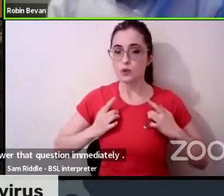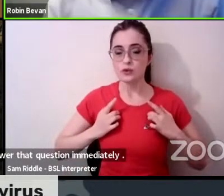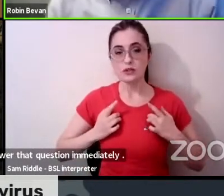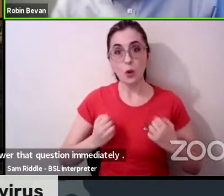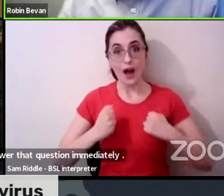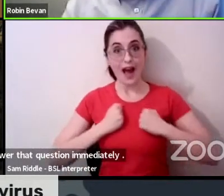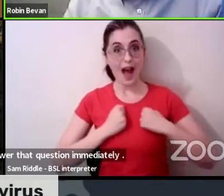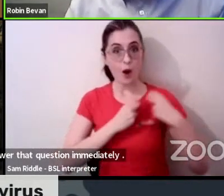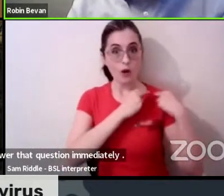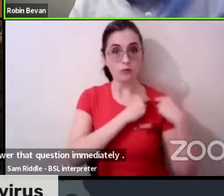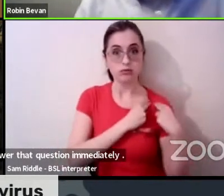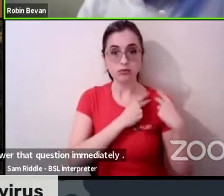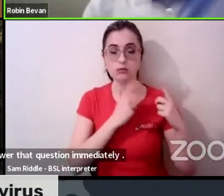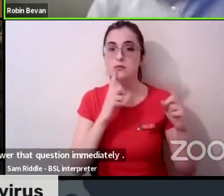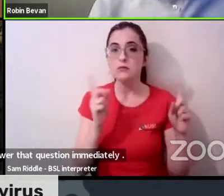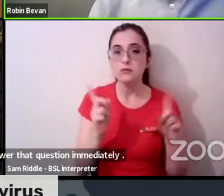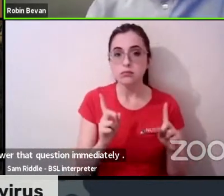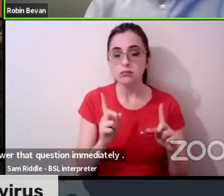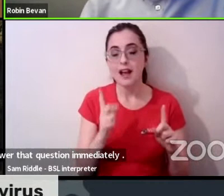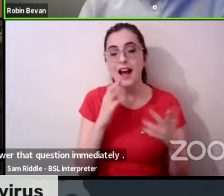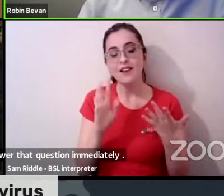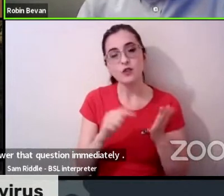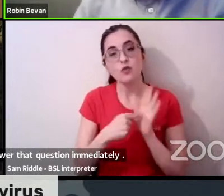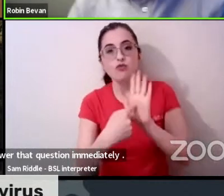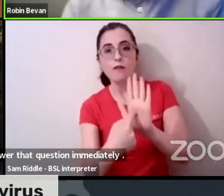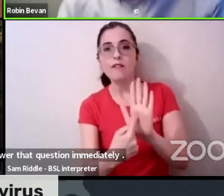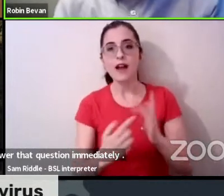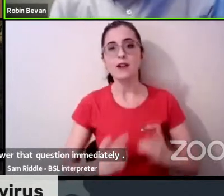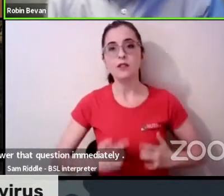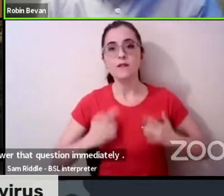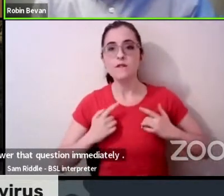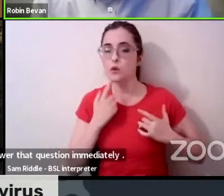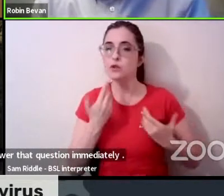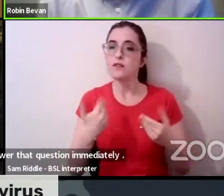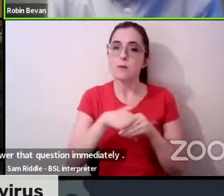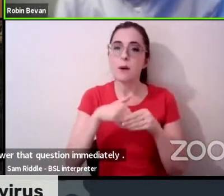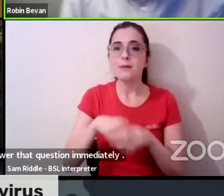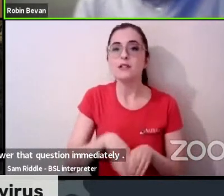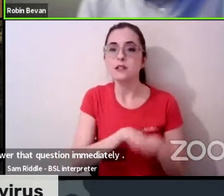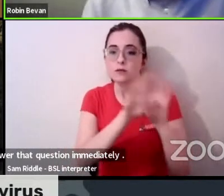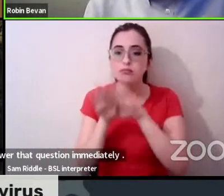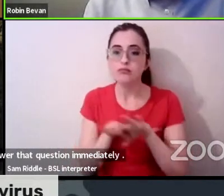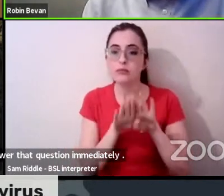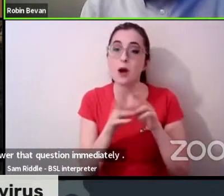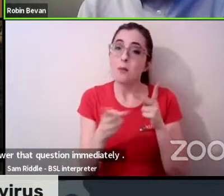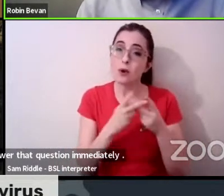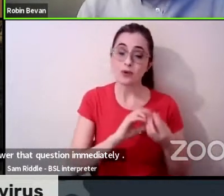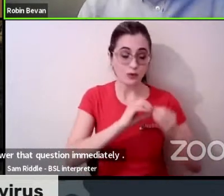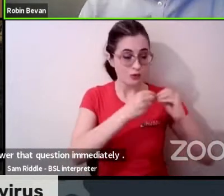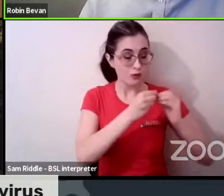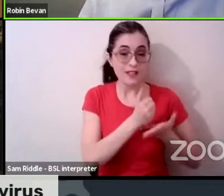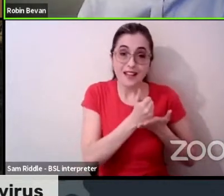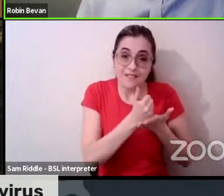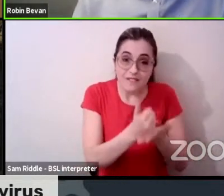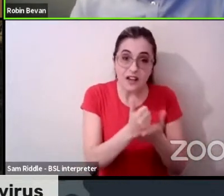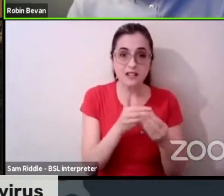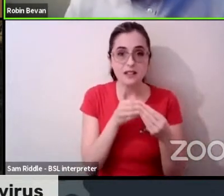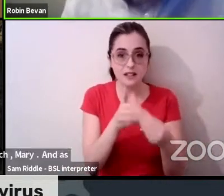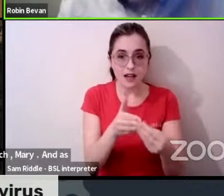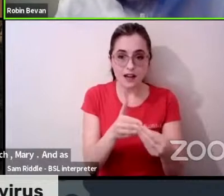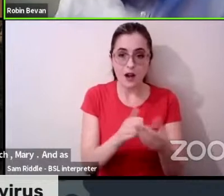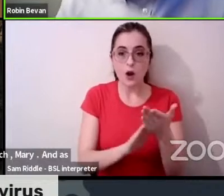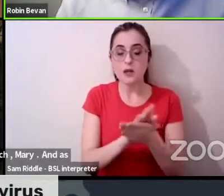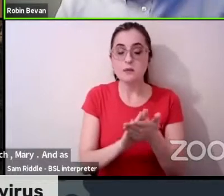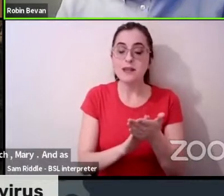job as a union is to reflect the views of the membership nationally and to give advice and guidance that allows each member